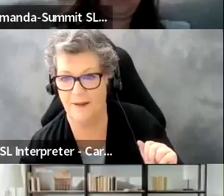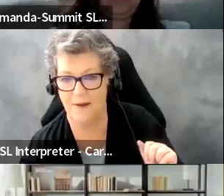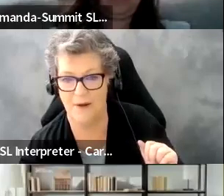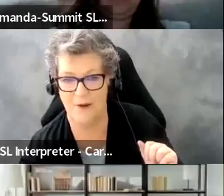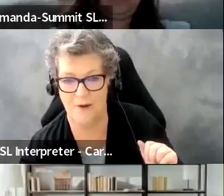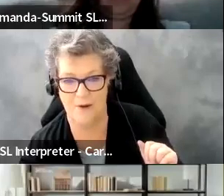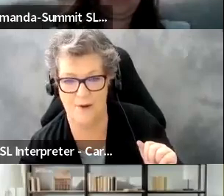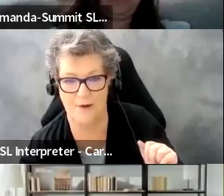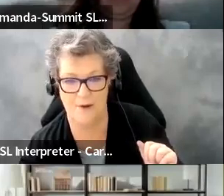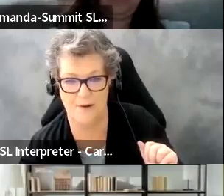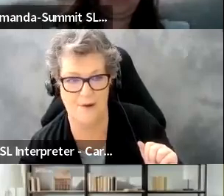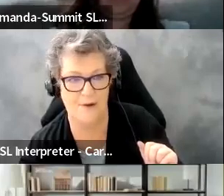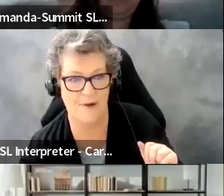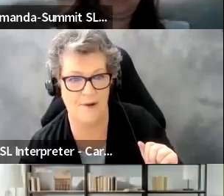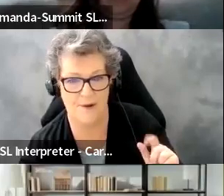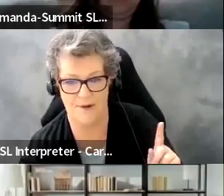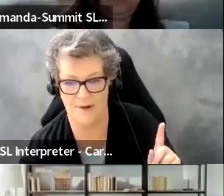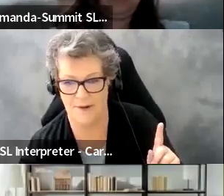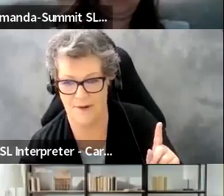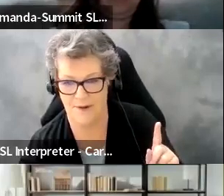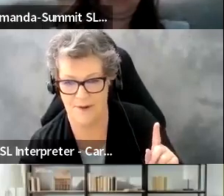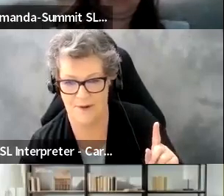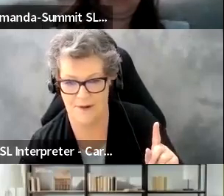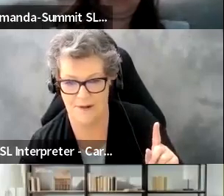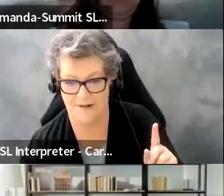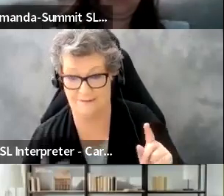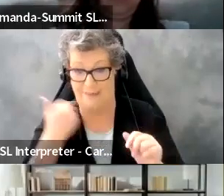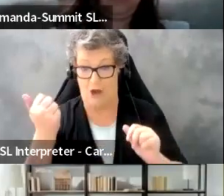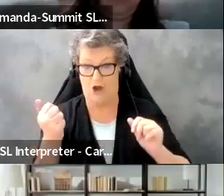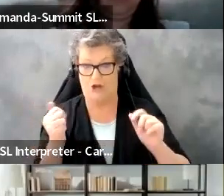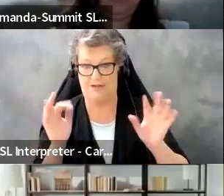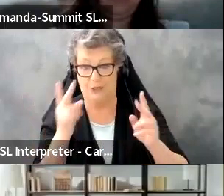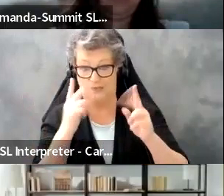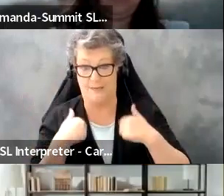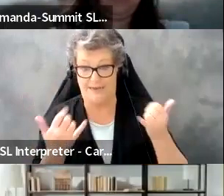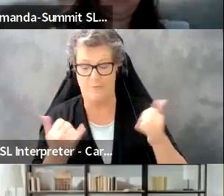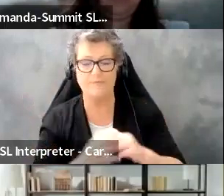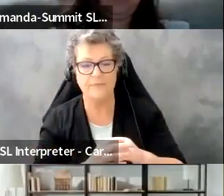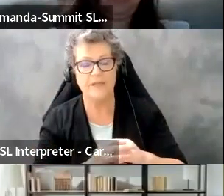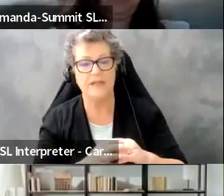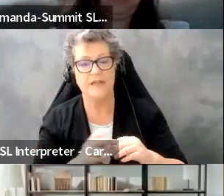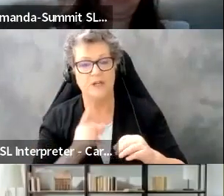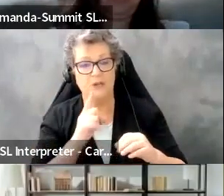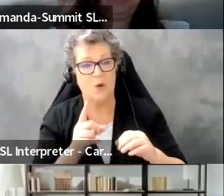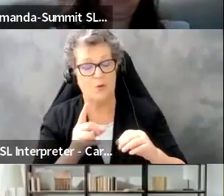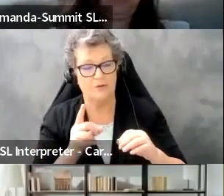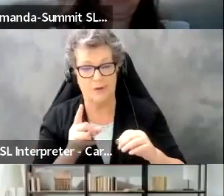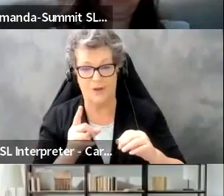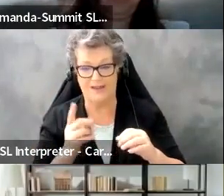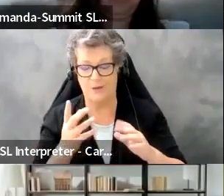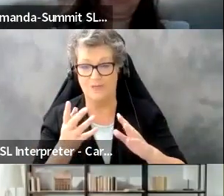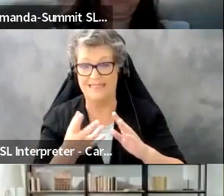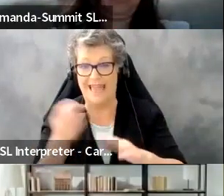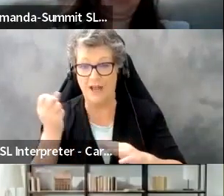think we were all probably many of us were with the regional center when that was taken away due to budgetary reasons, and seeing it come back is just